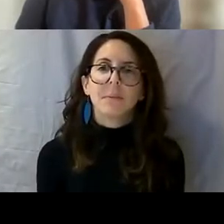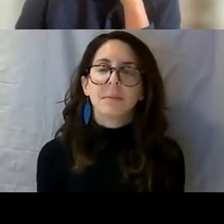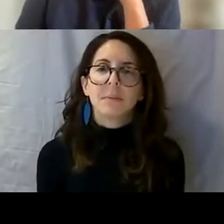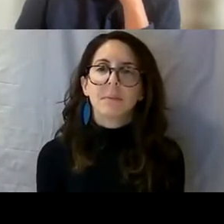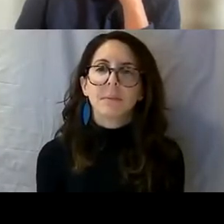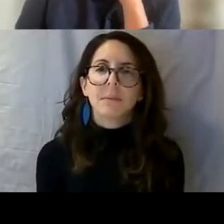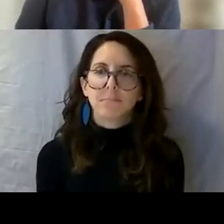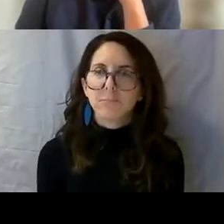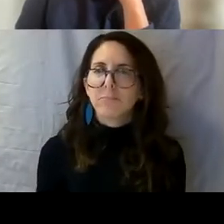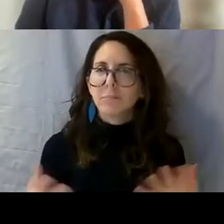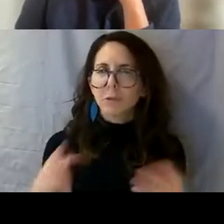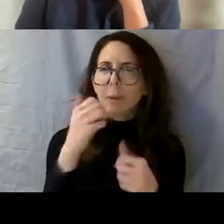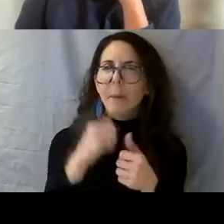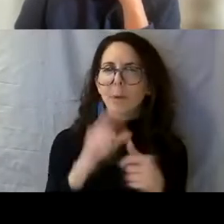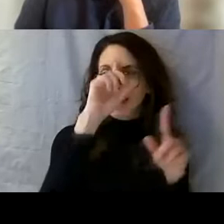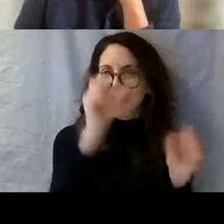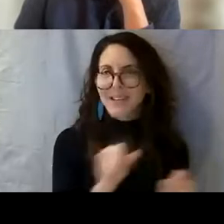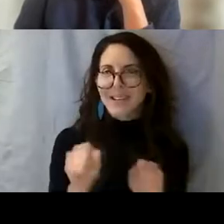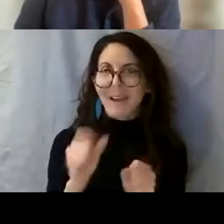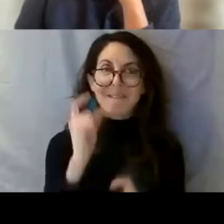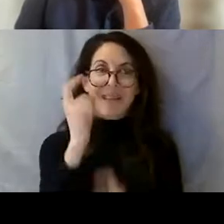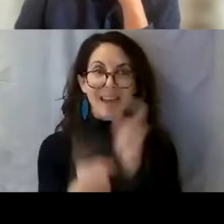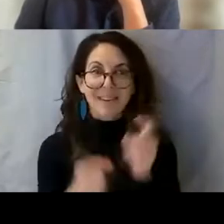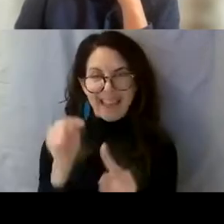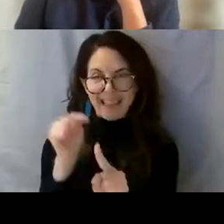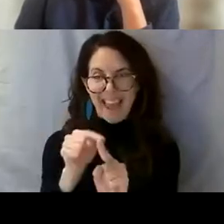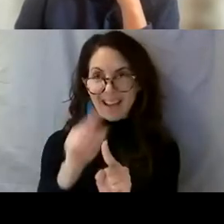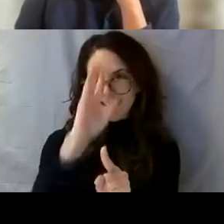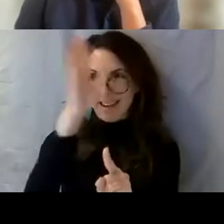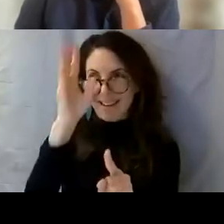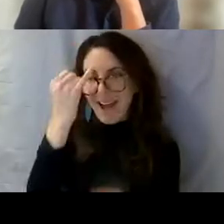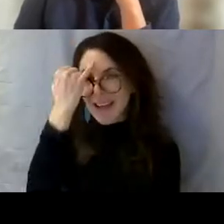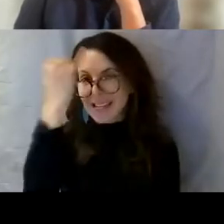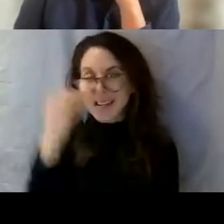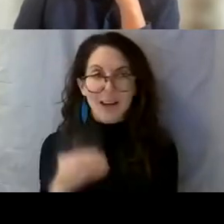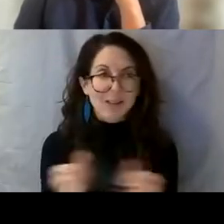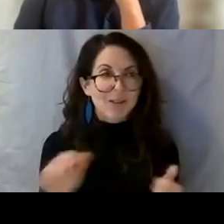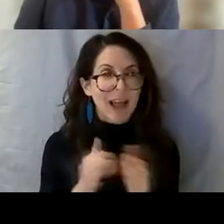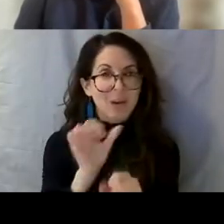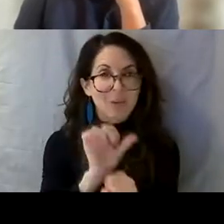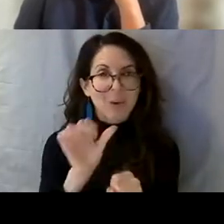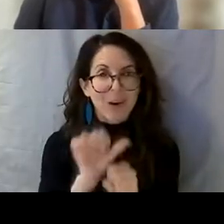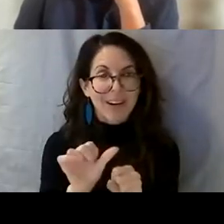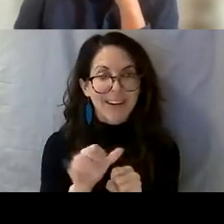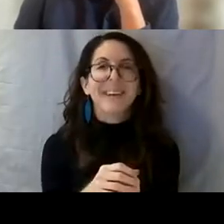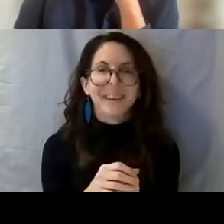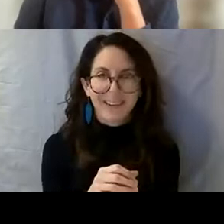where the funder comes up with an idea, a solution, a way of working, and fits